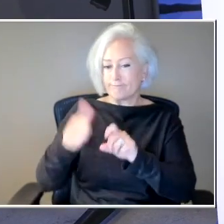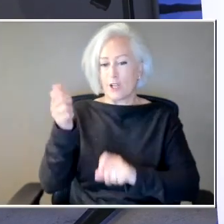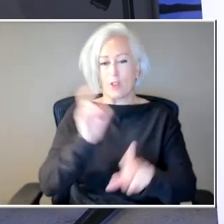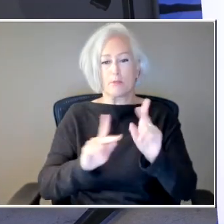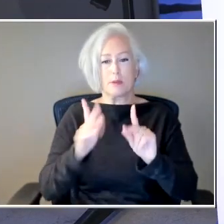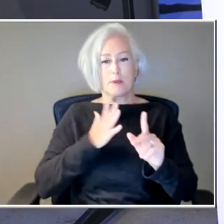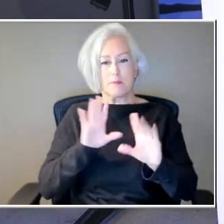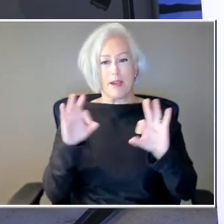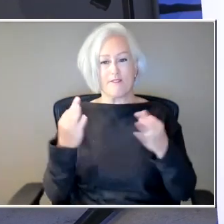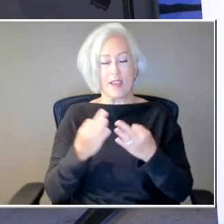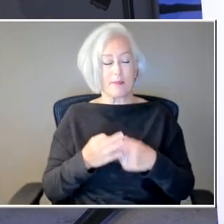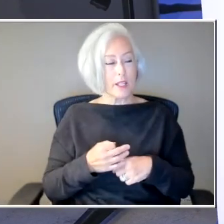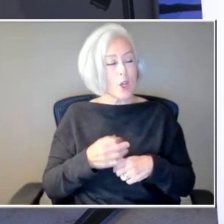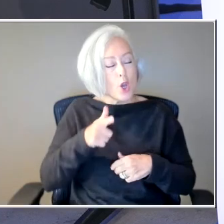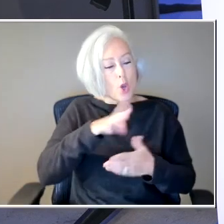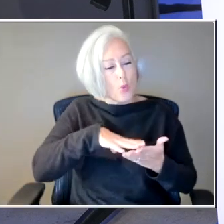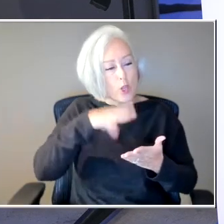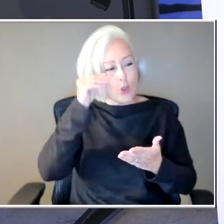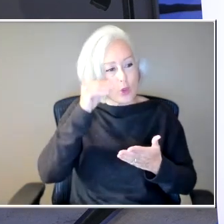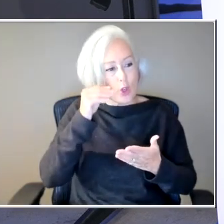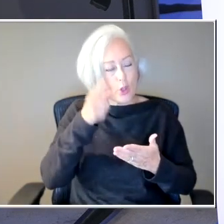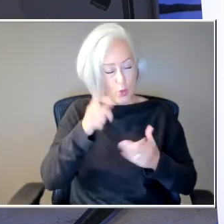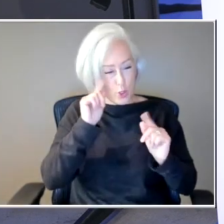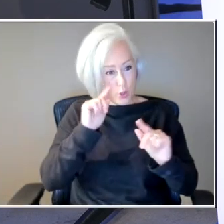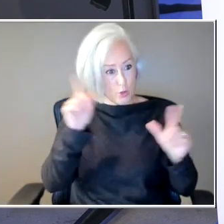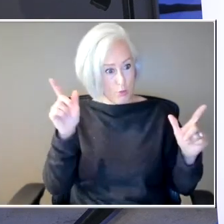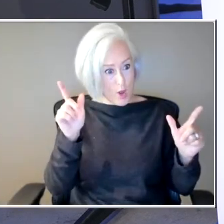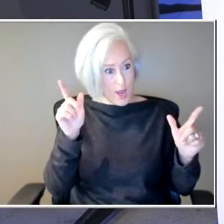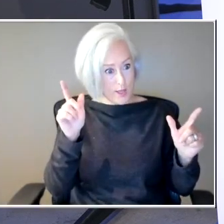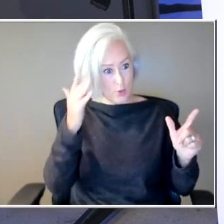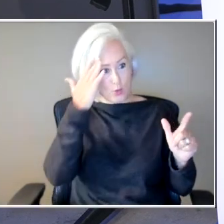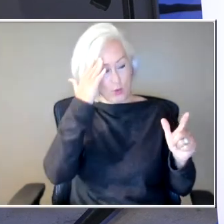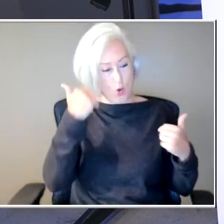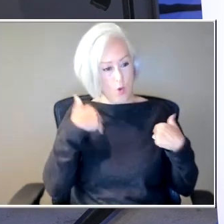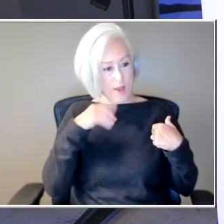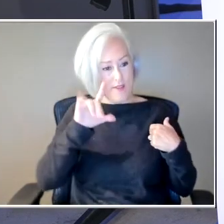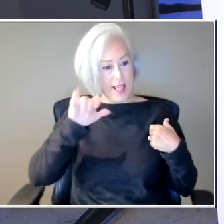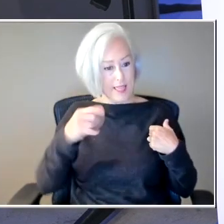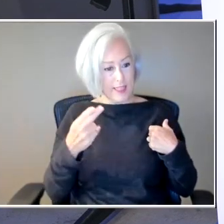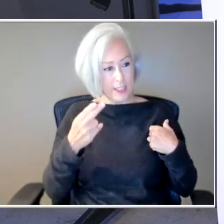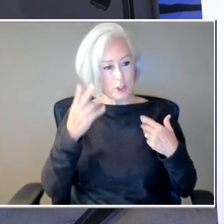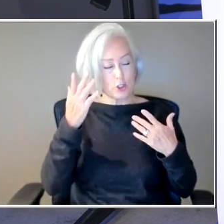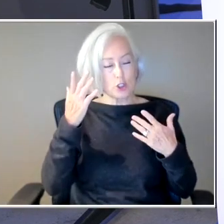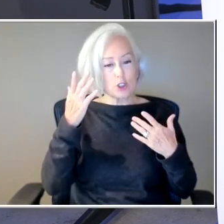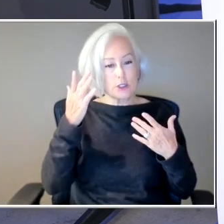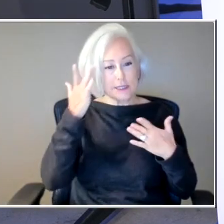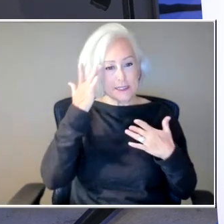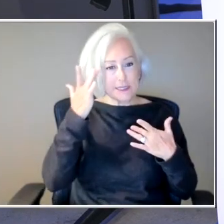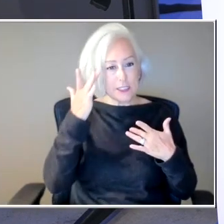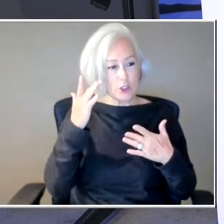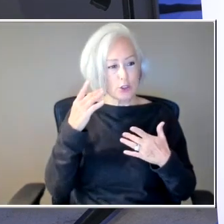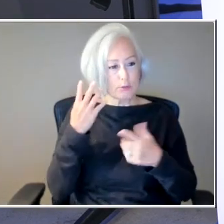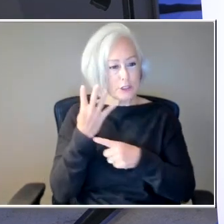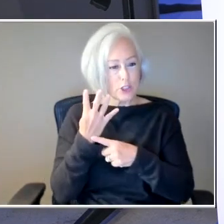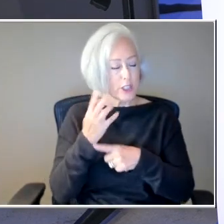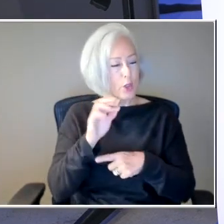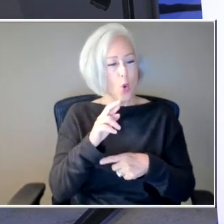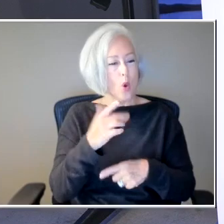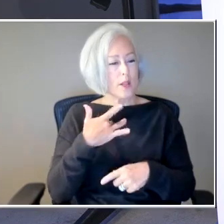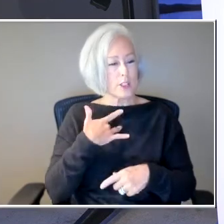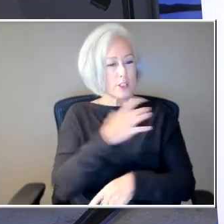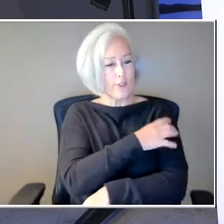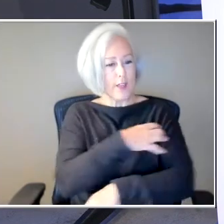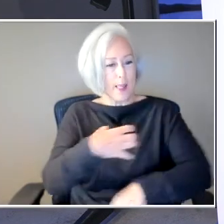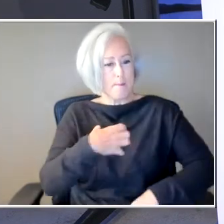that you were you surprised to learn that you had the Lynch syndrome gene, or did it feel empowering to know just to be more